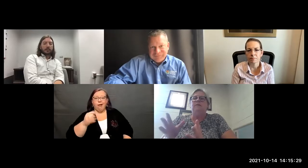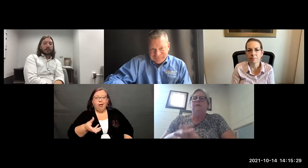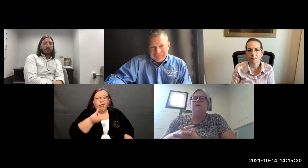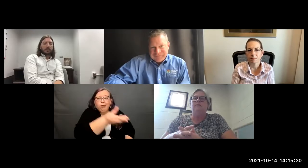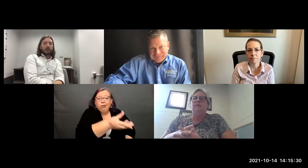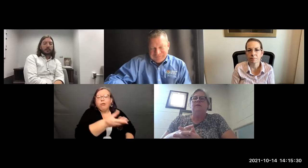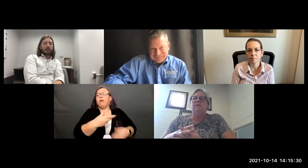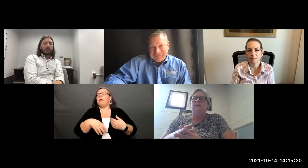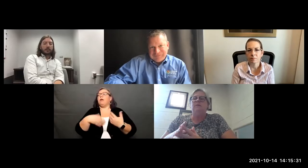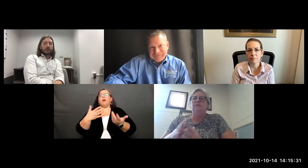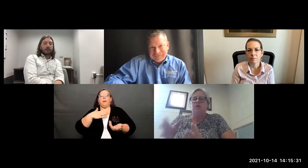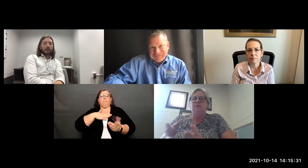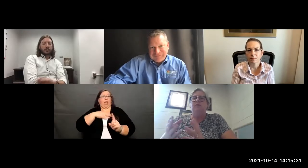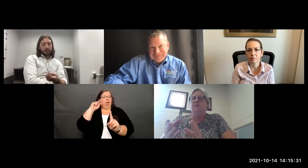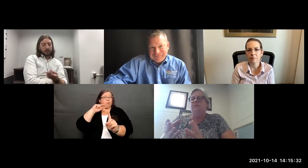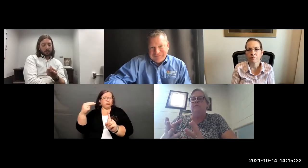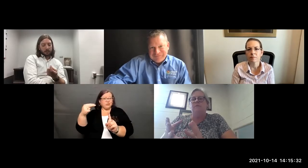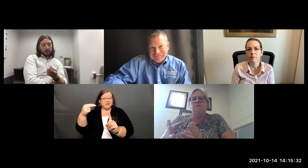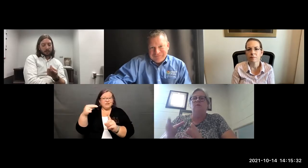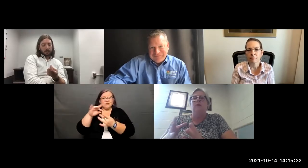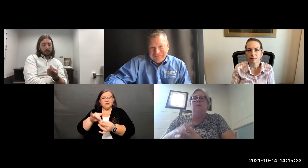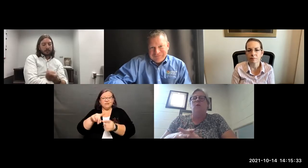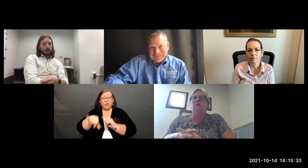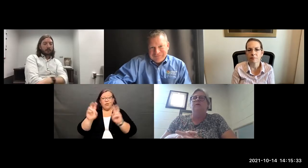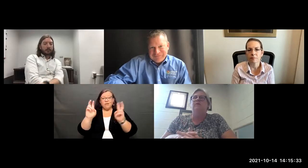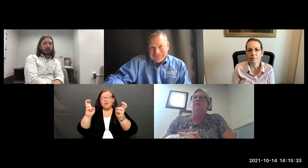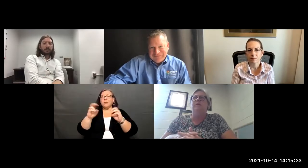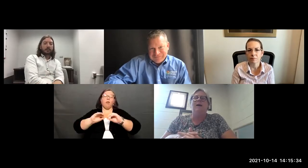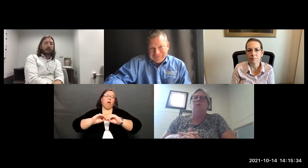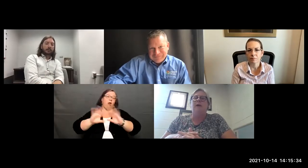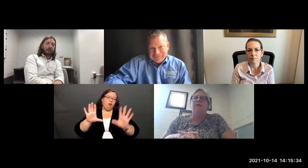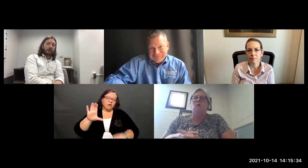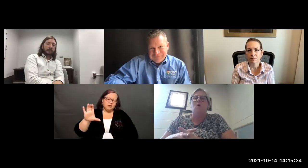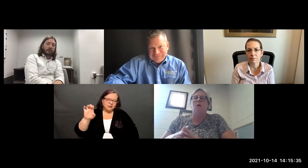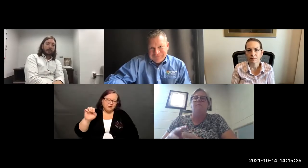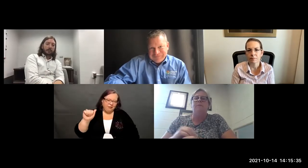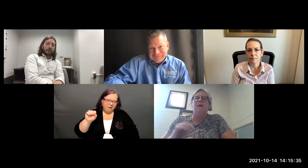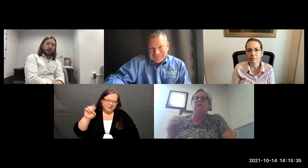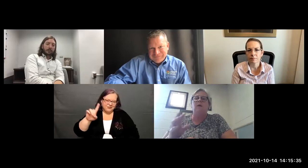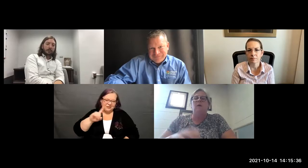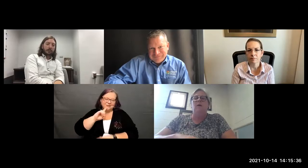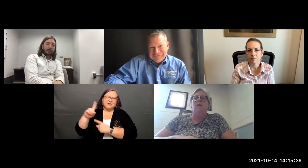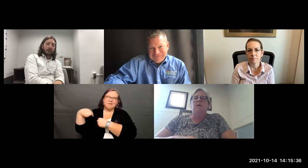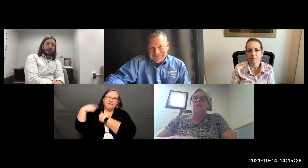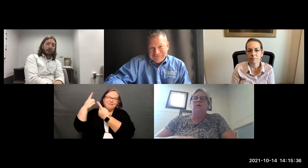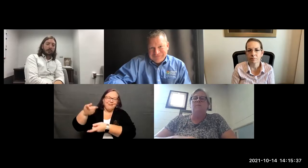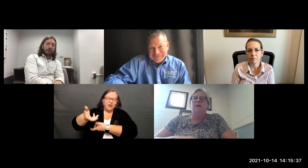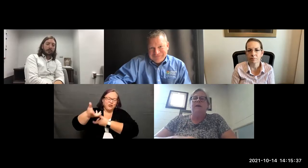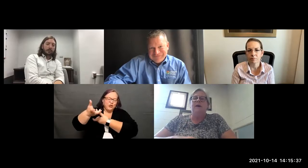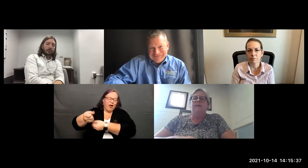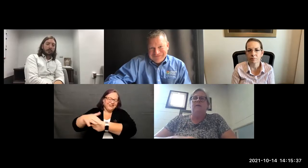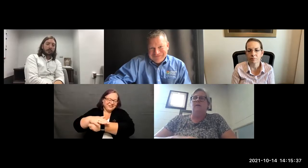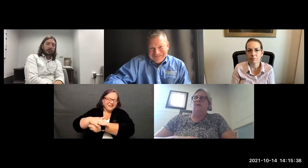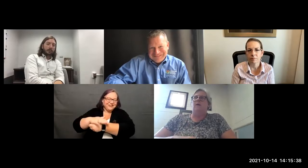obviously CEASD is a trusted longtime organization, and I don't have any qualms about giving you